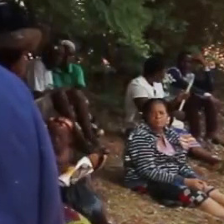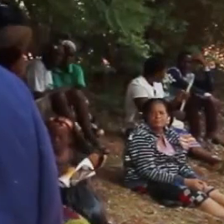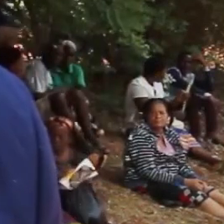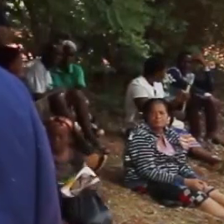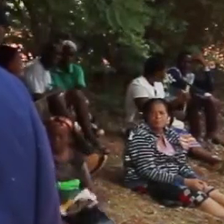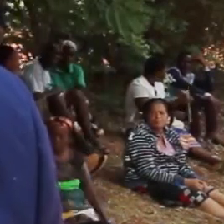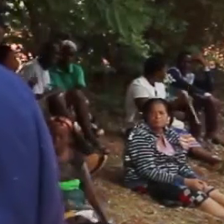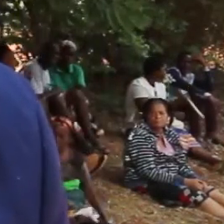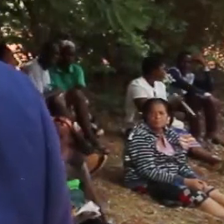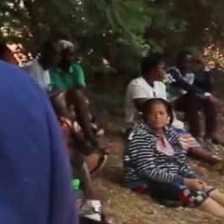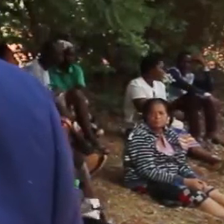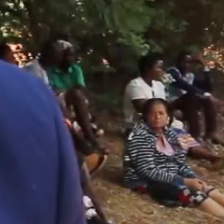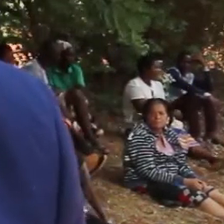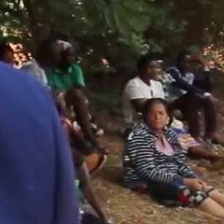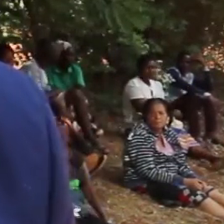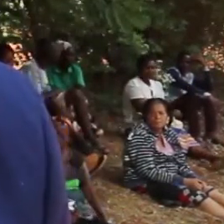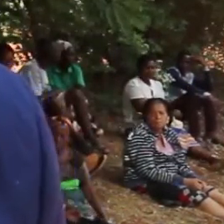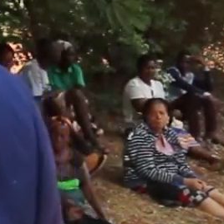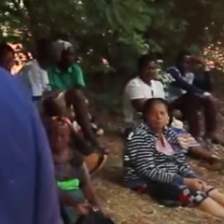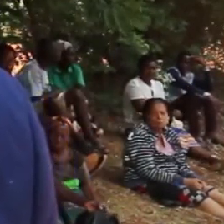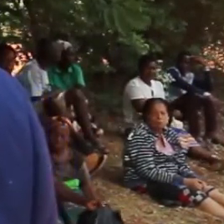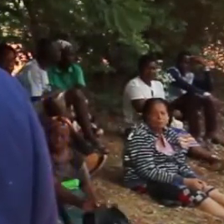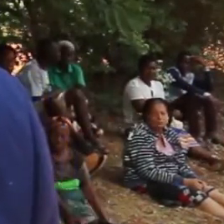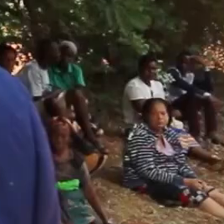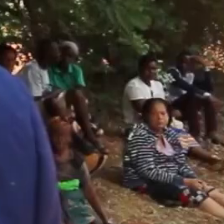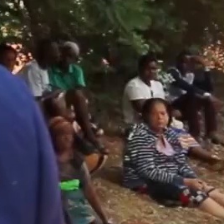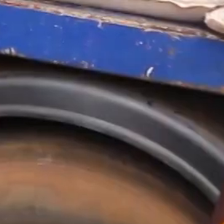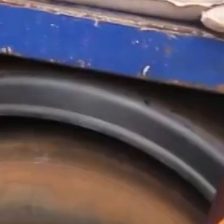location where we offloaded about